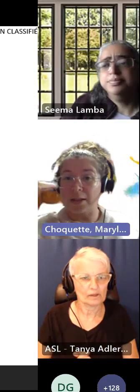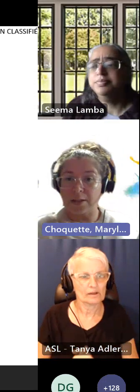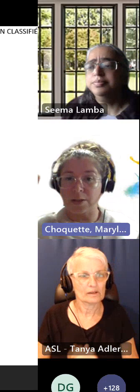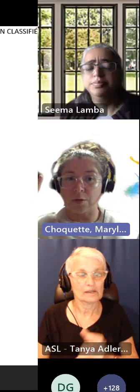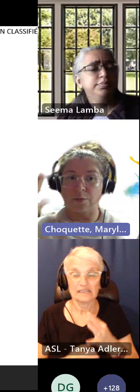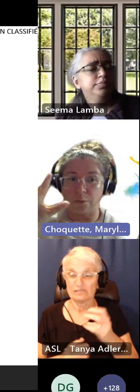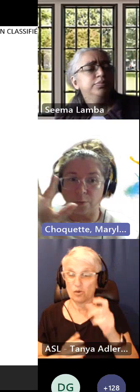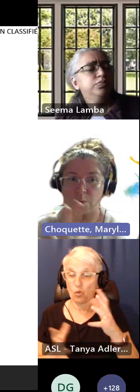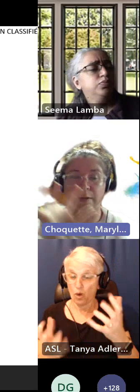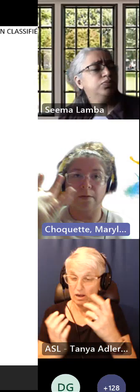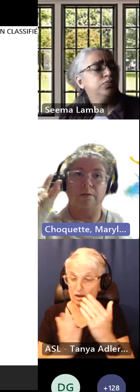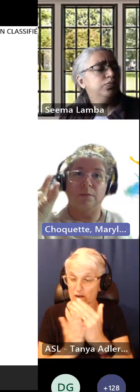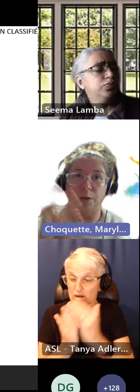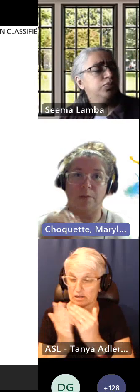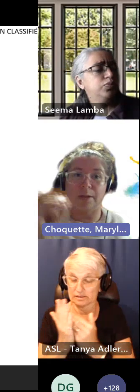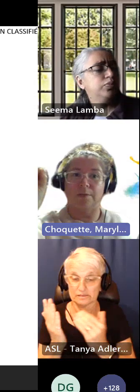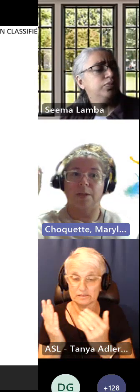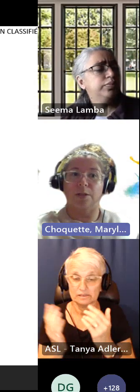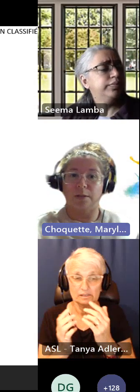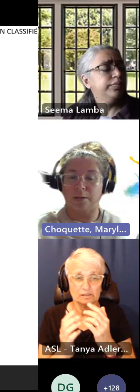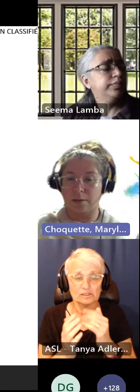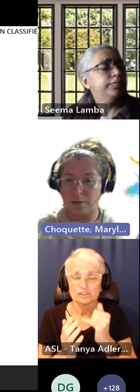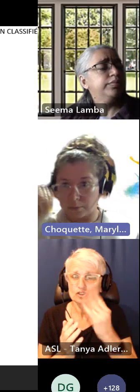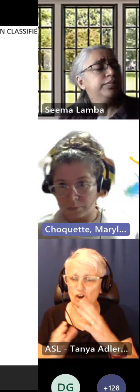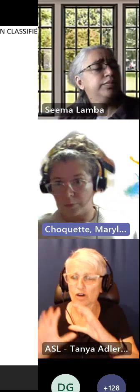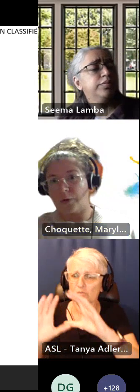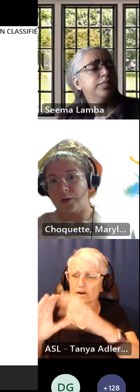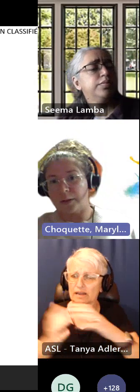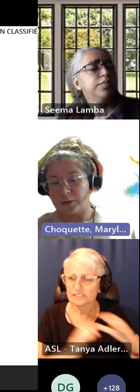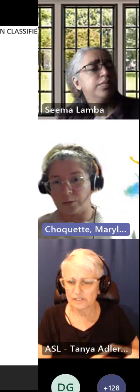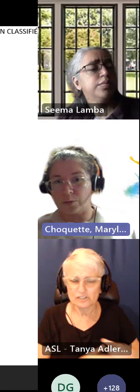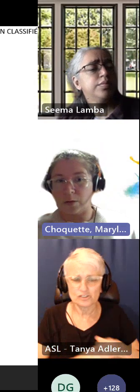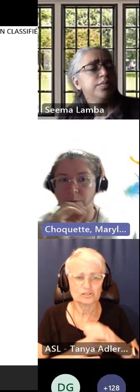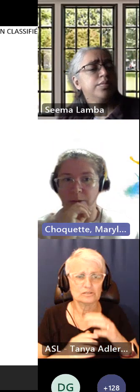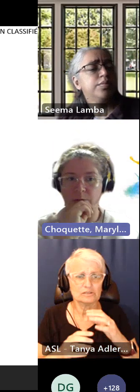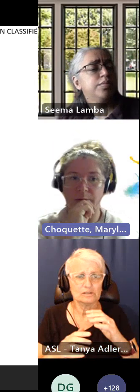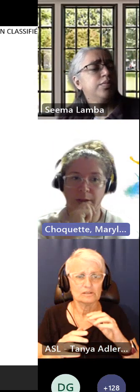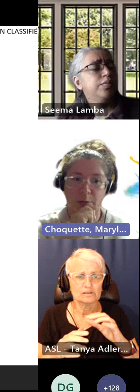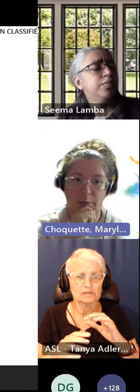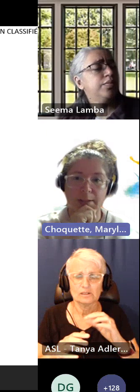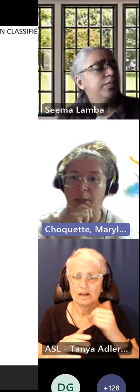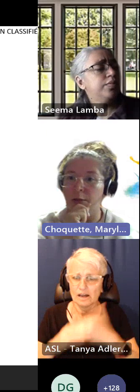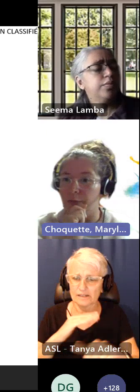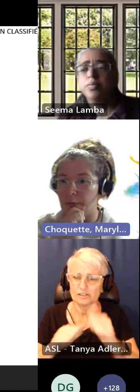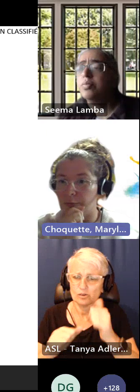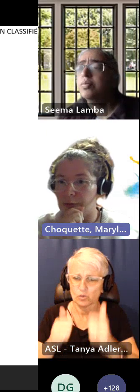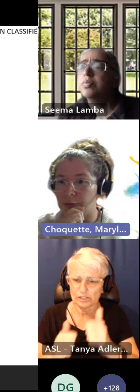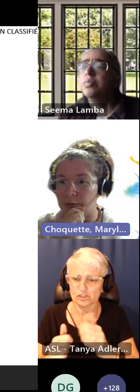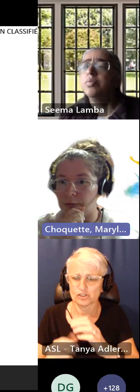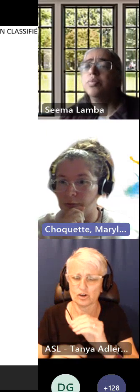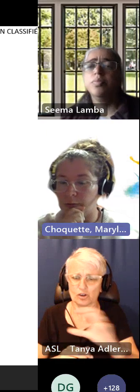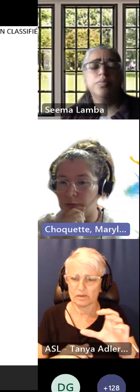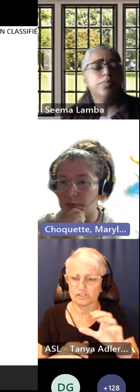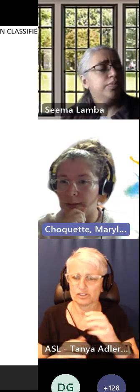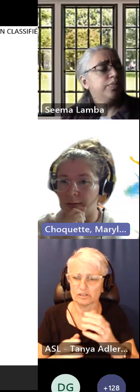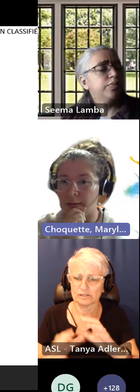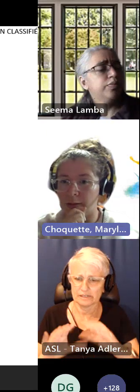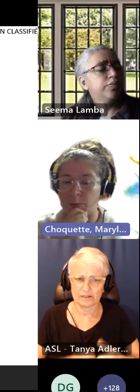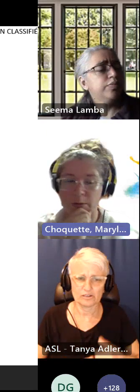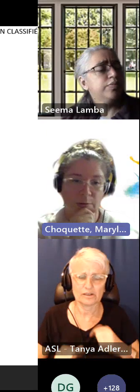you need the list of what job classifications fall into occupational categories, feel free